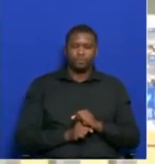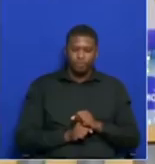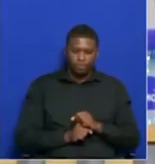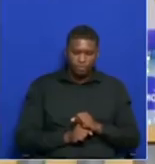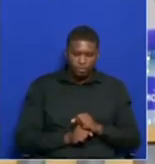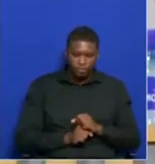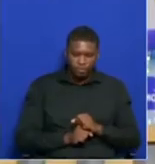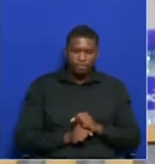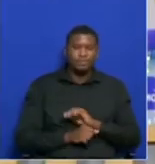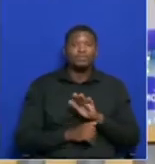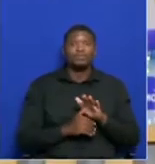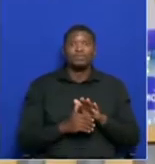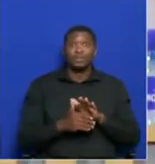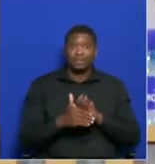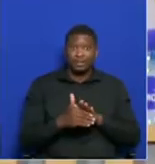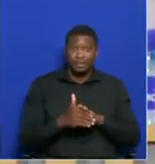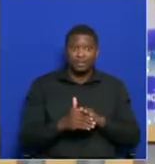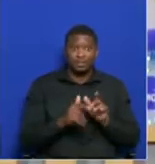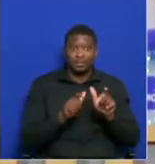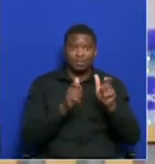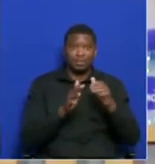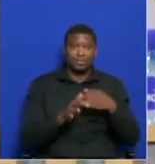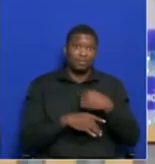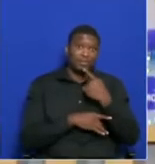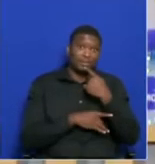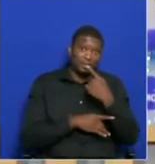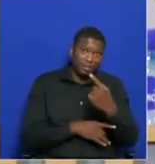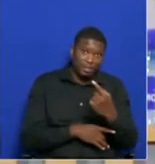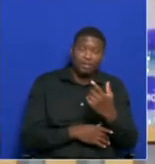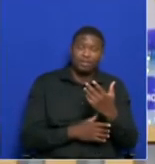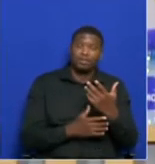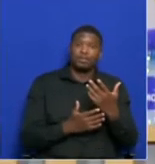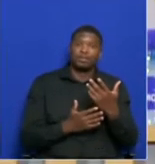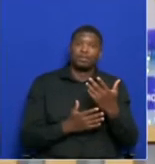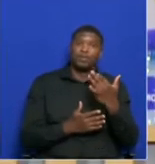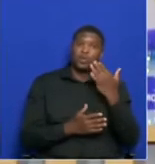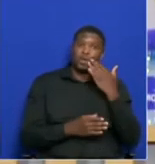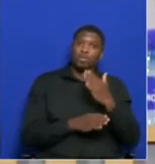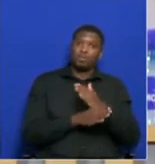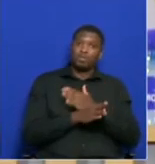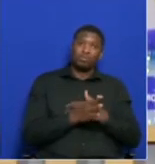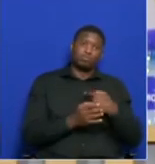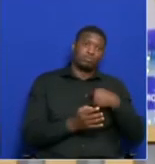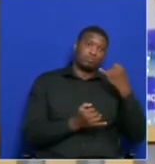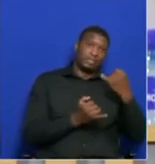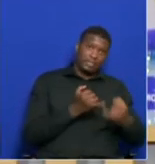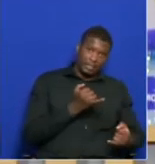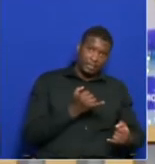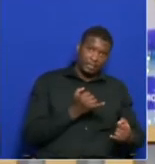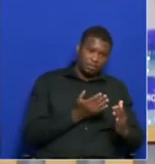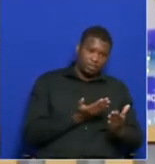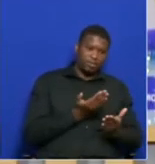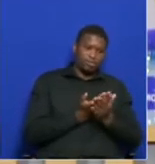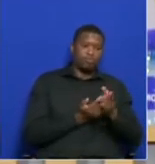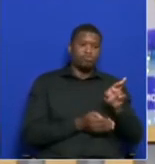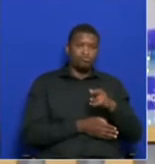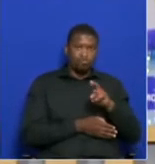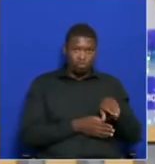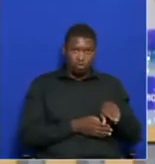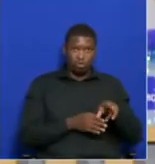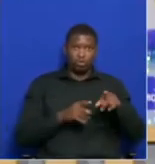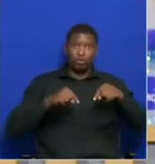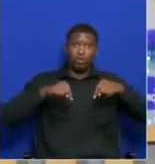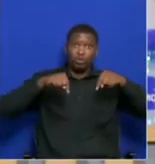saying, having attached a wrong one, today my testimony is putting it on